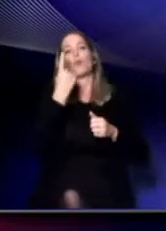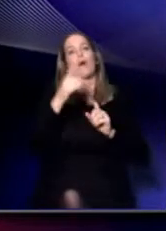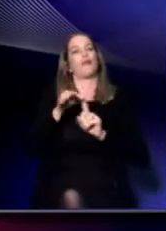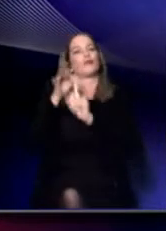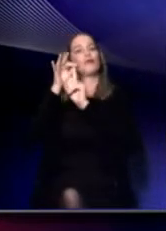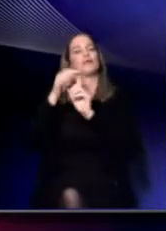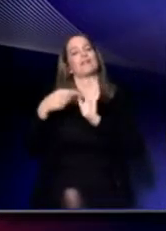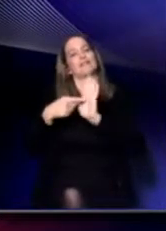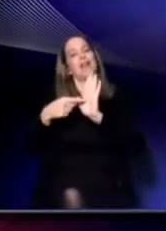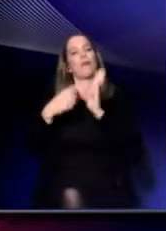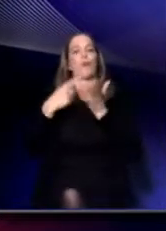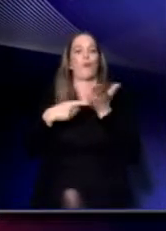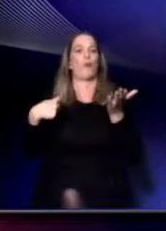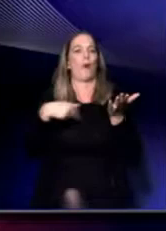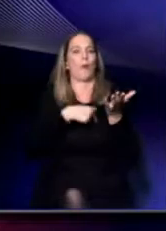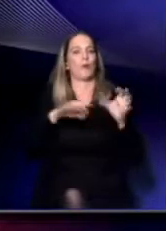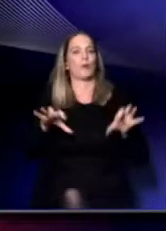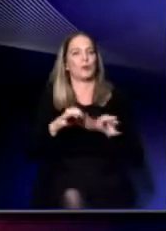Tucson campus.